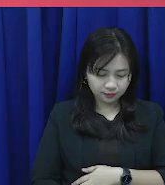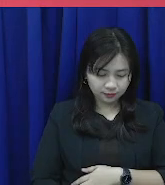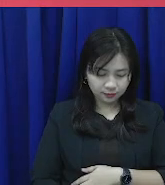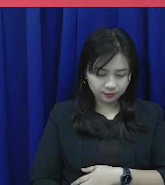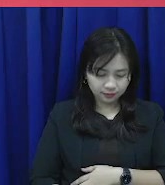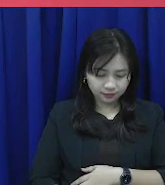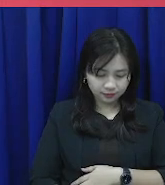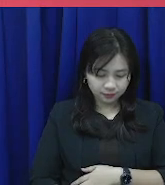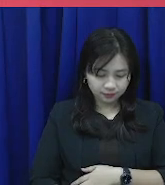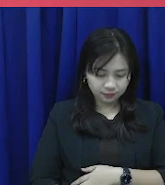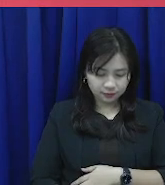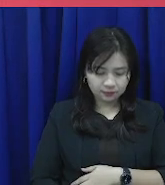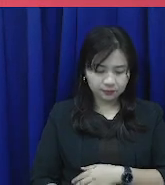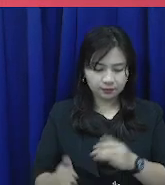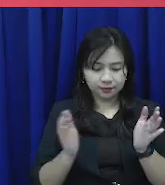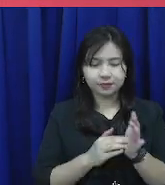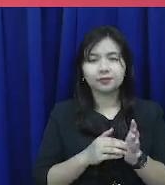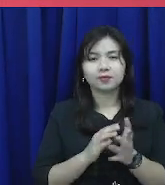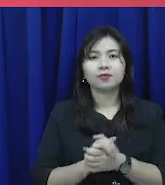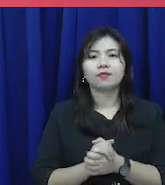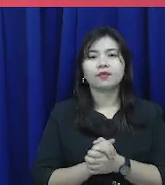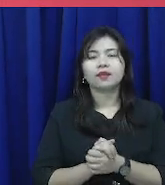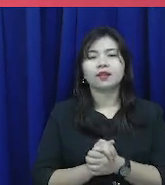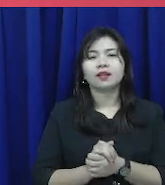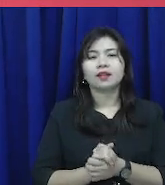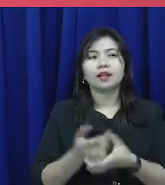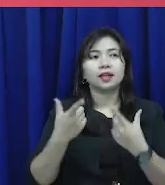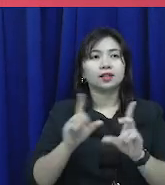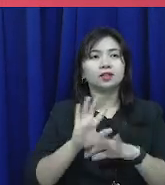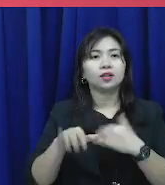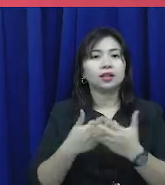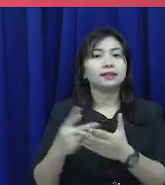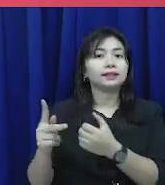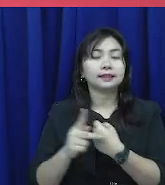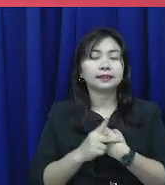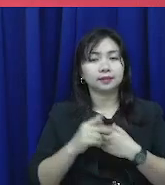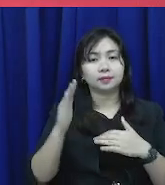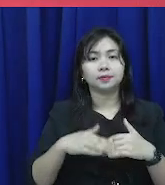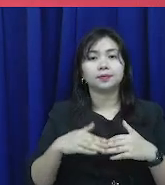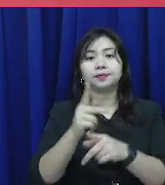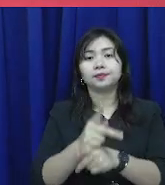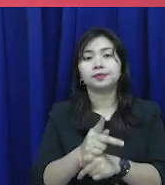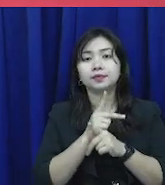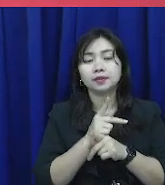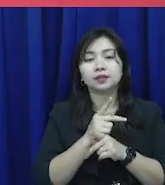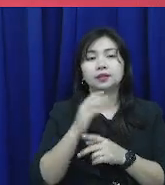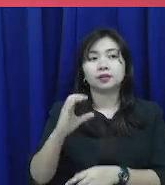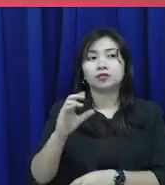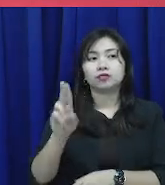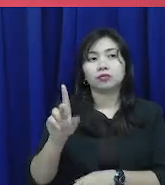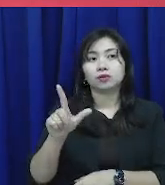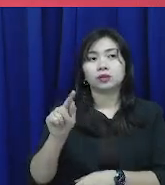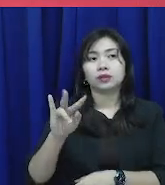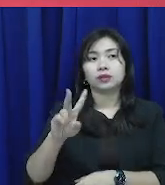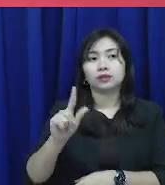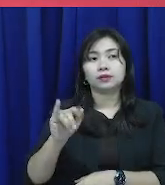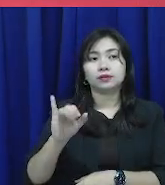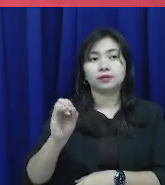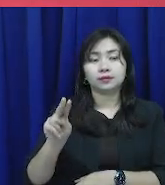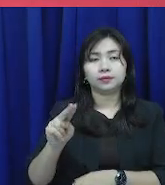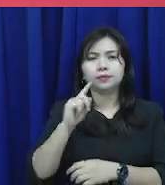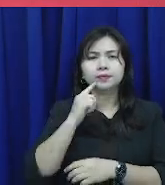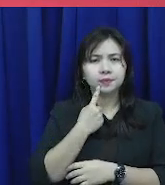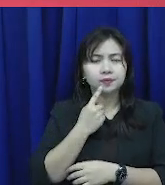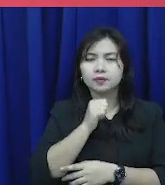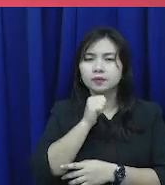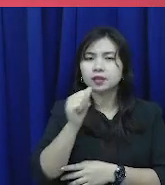doon po sa Ramos star LA kaya once again brethren let's keep on taking cultivation seriously